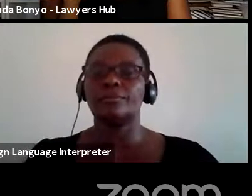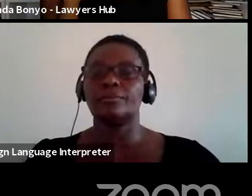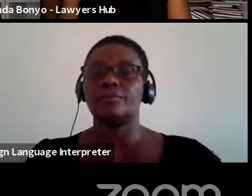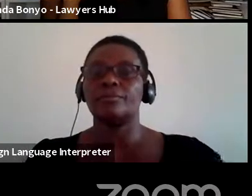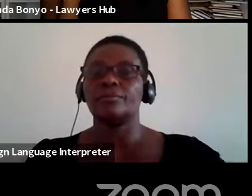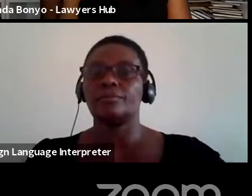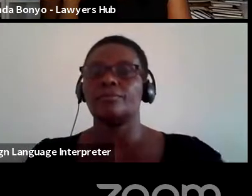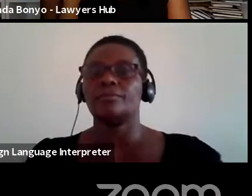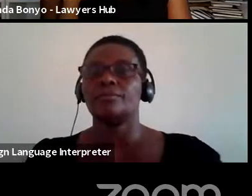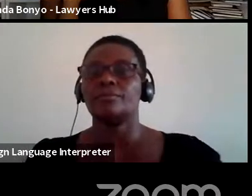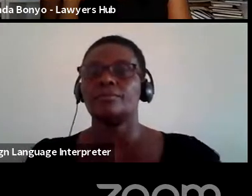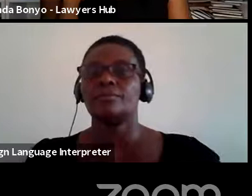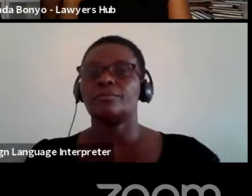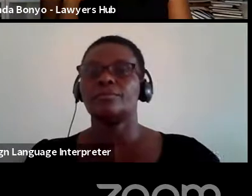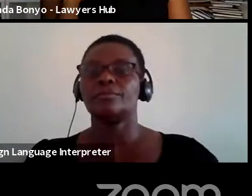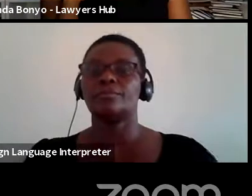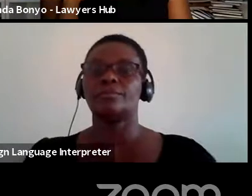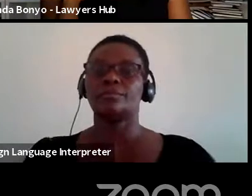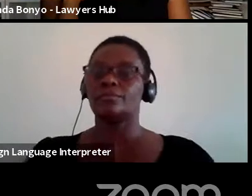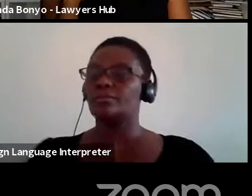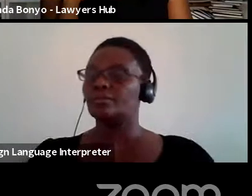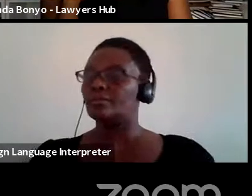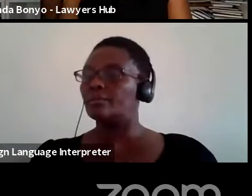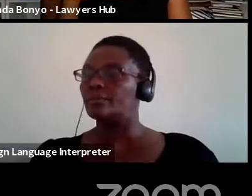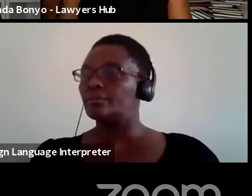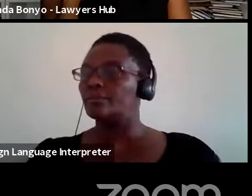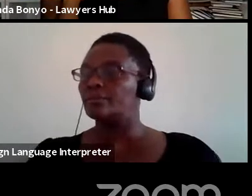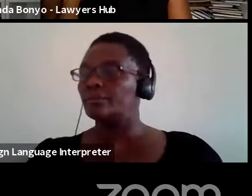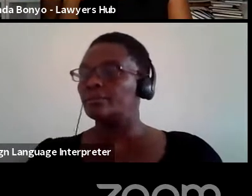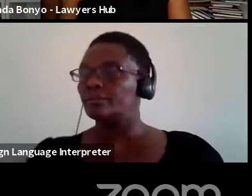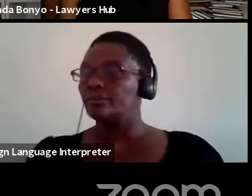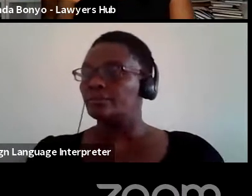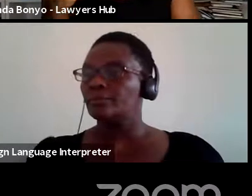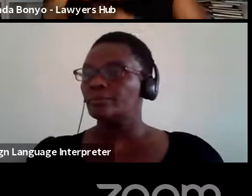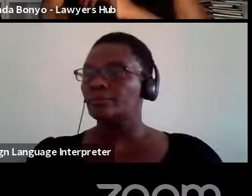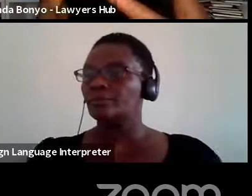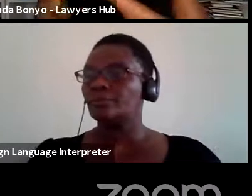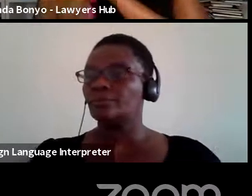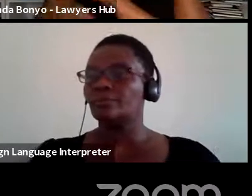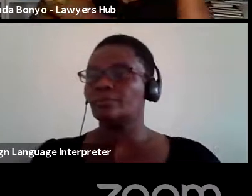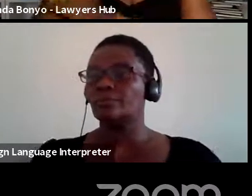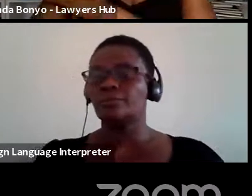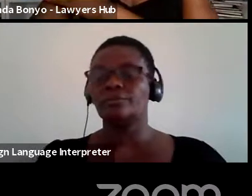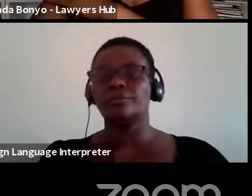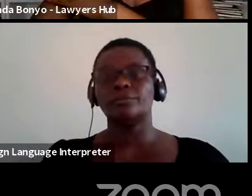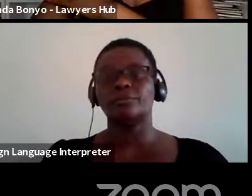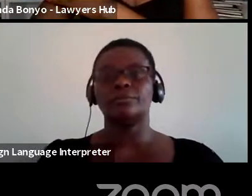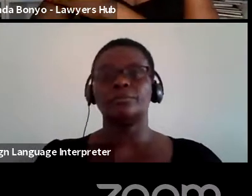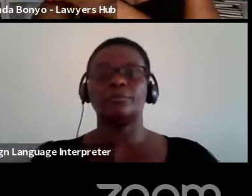Lawyers Hub. And I'd like to ask Linda to speak about that.